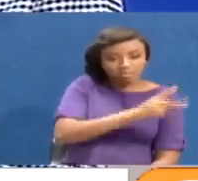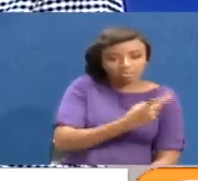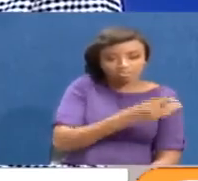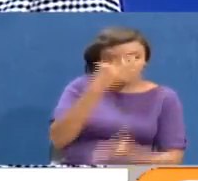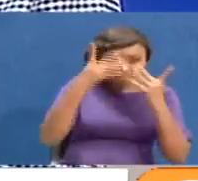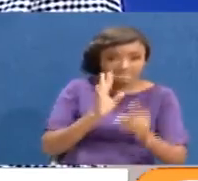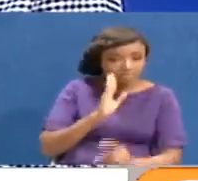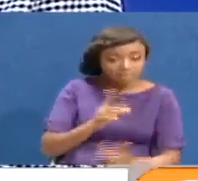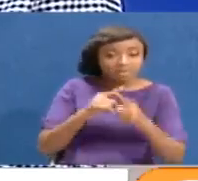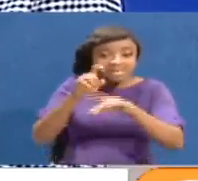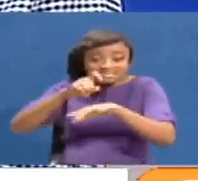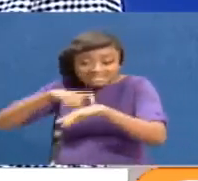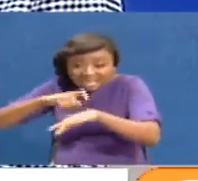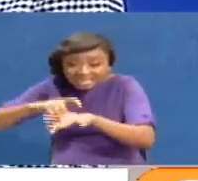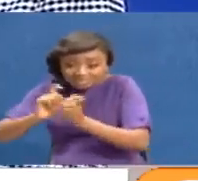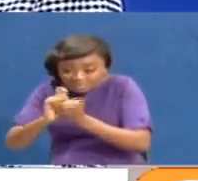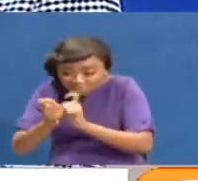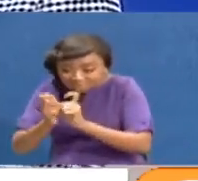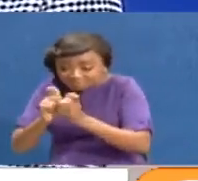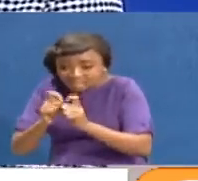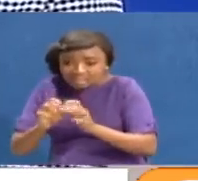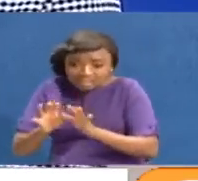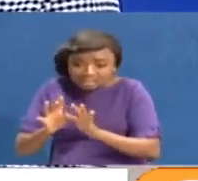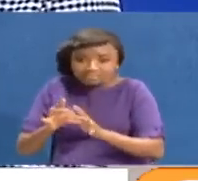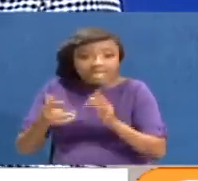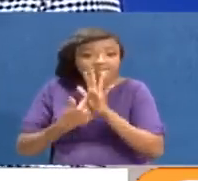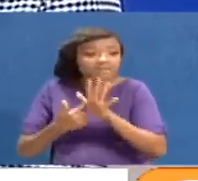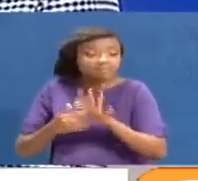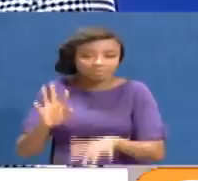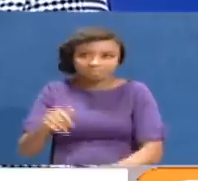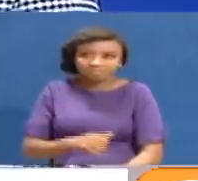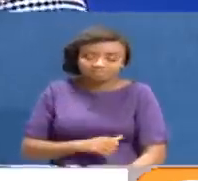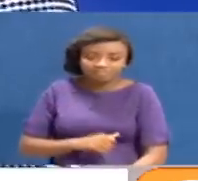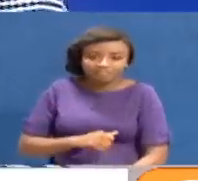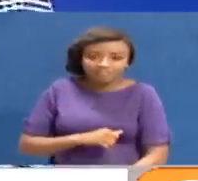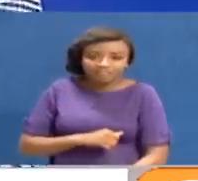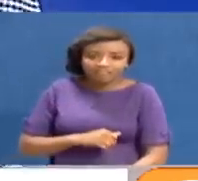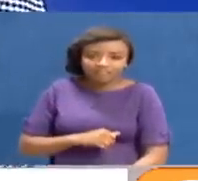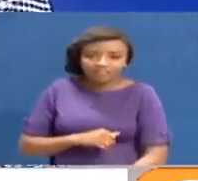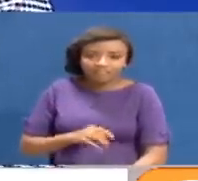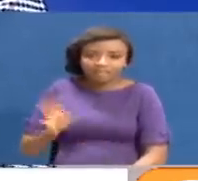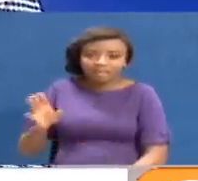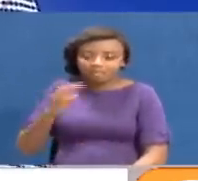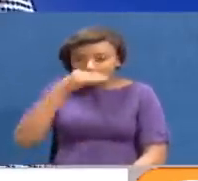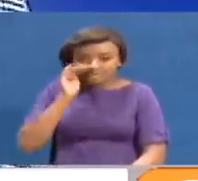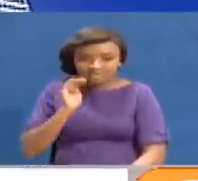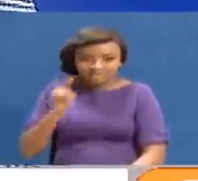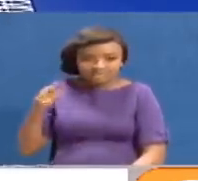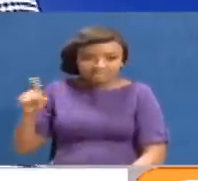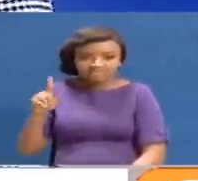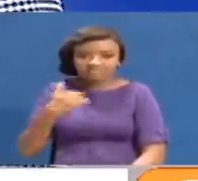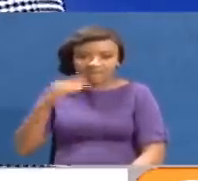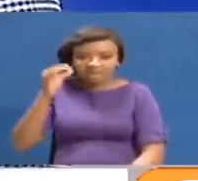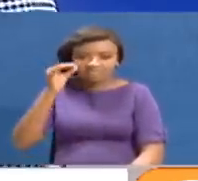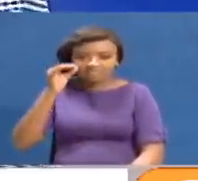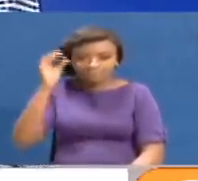you start changing, even the change you make today, because, for example, the Honorable Musalia Mudavadi brings